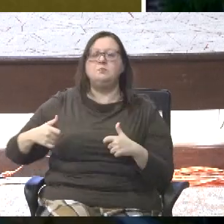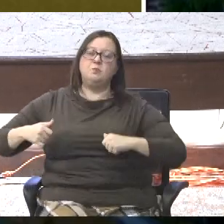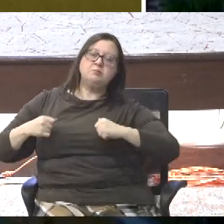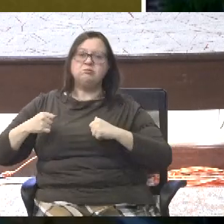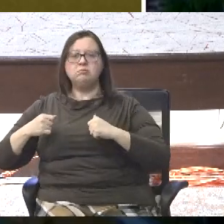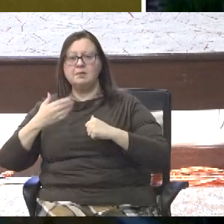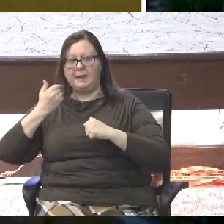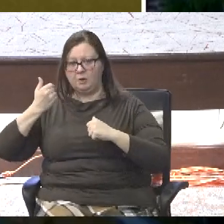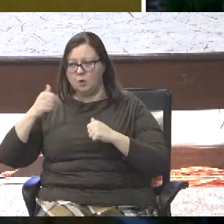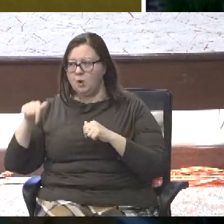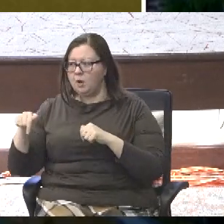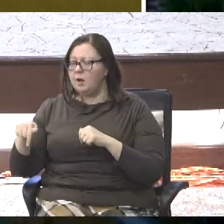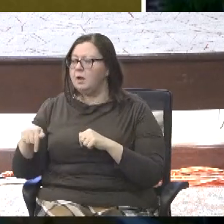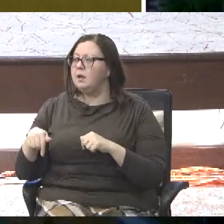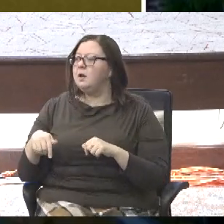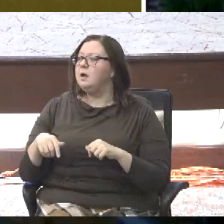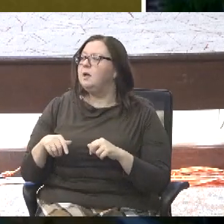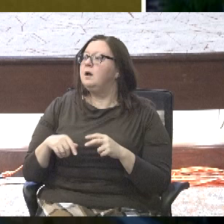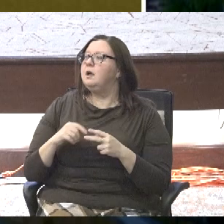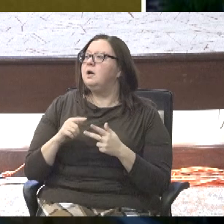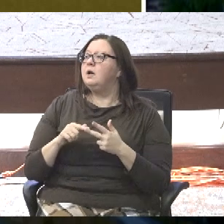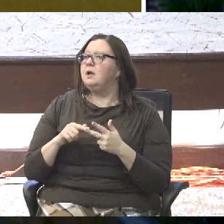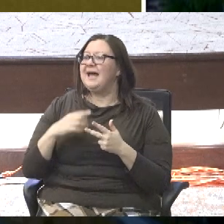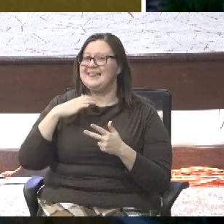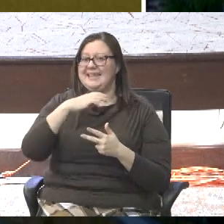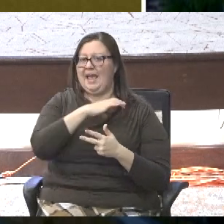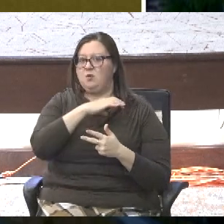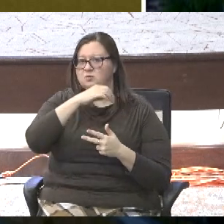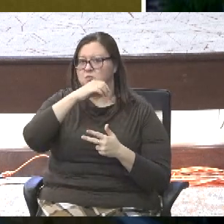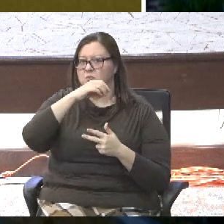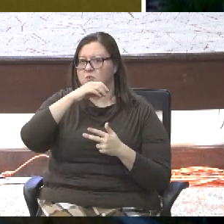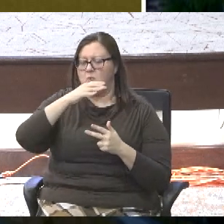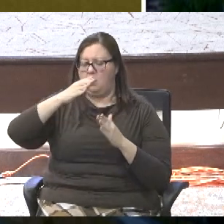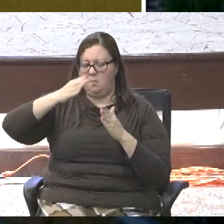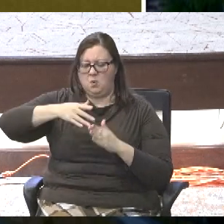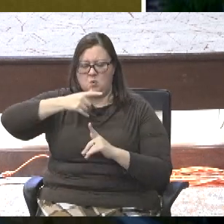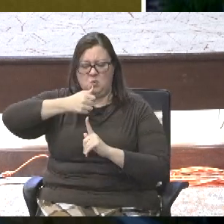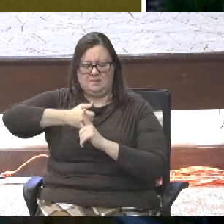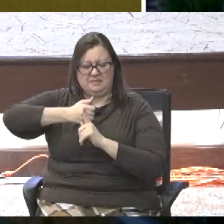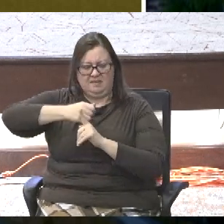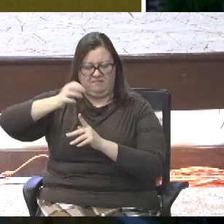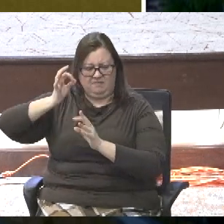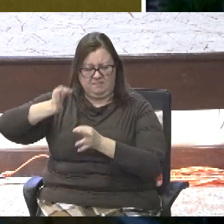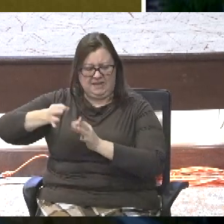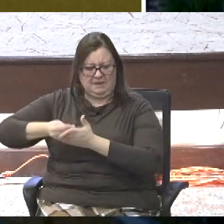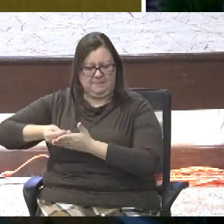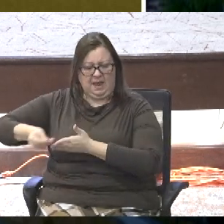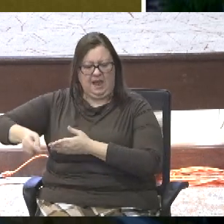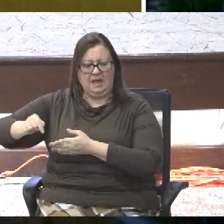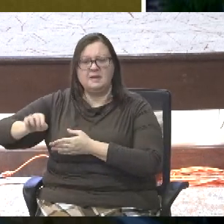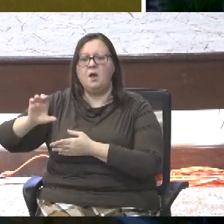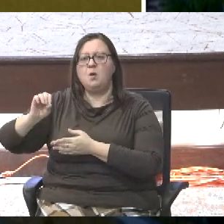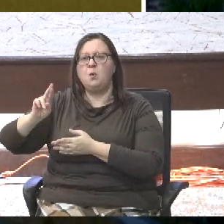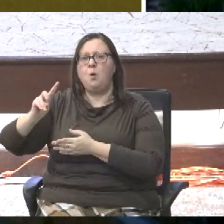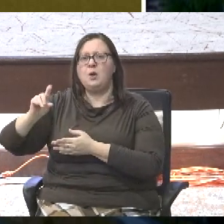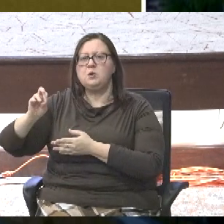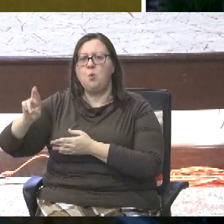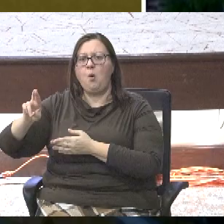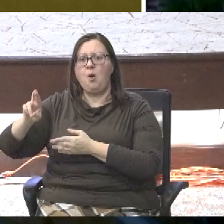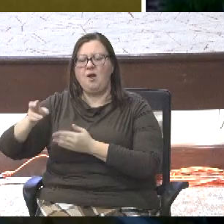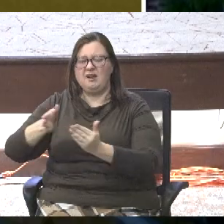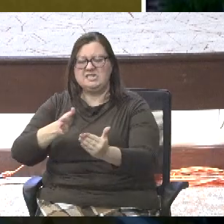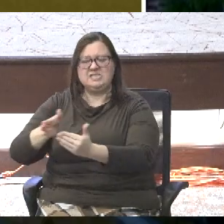Additionally, the council chose this location. It was at a time when the LaSalle Corridor Plan was just getting